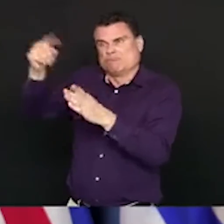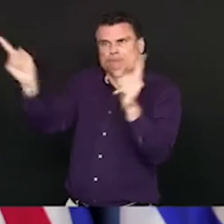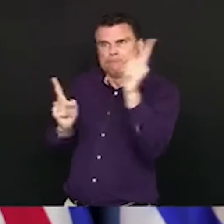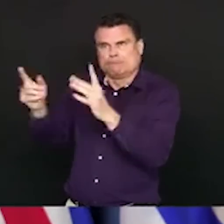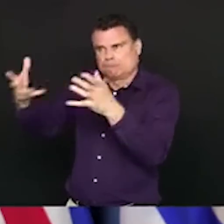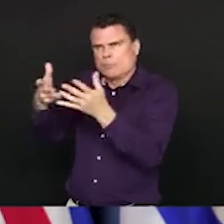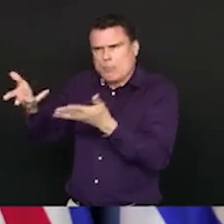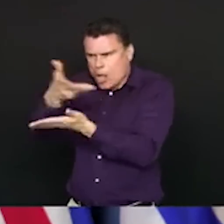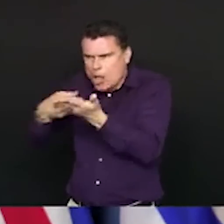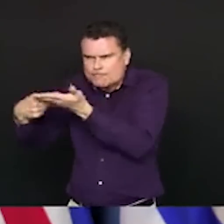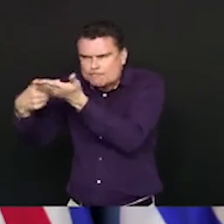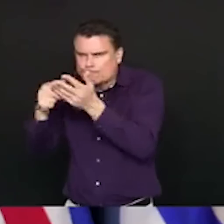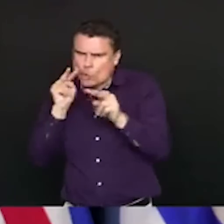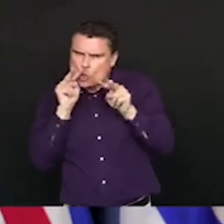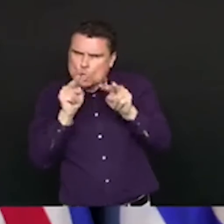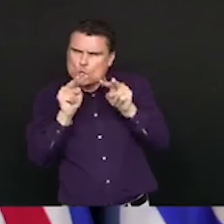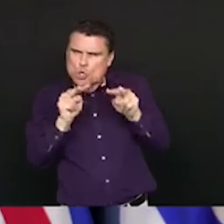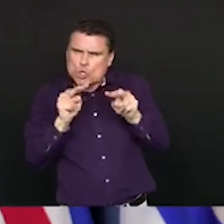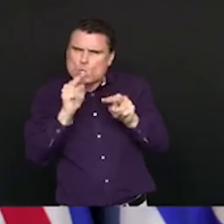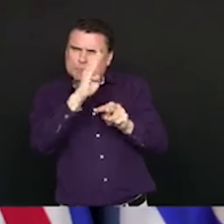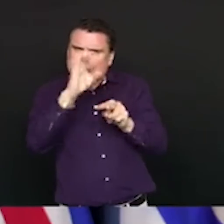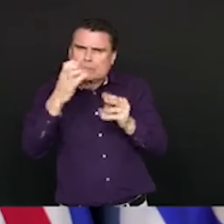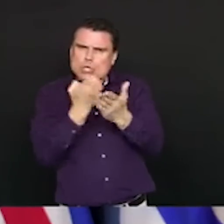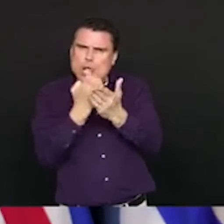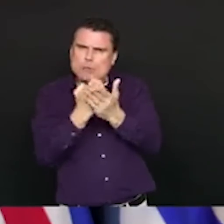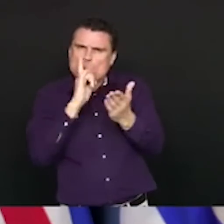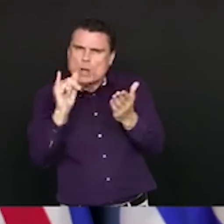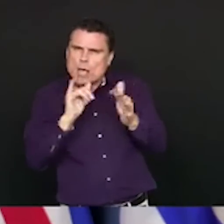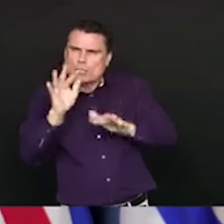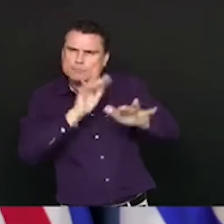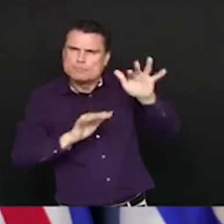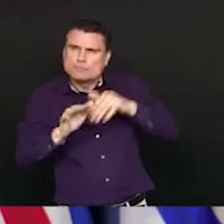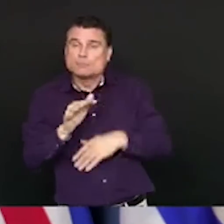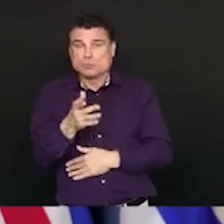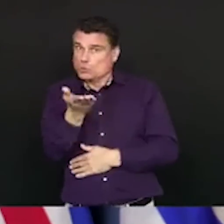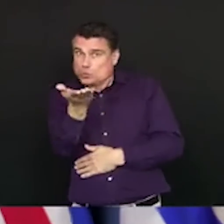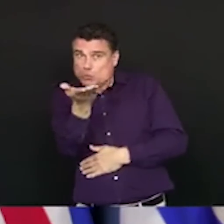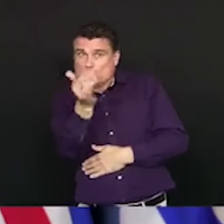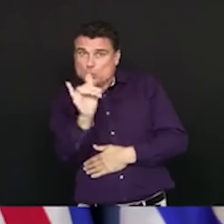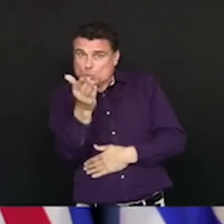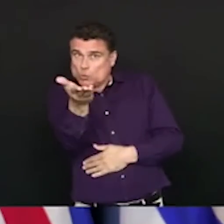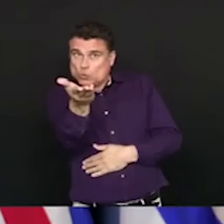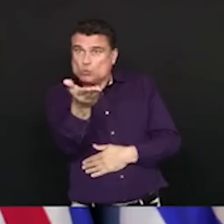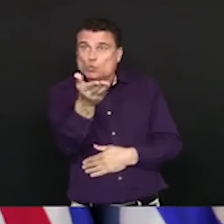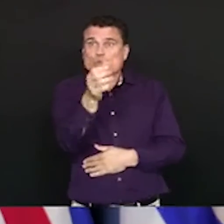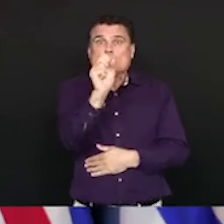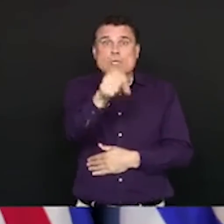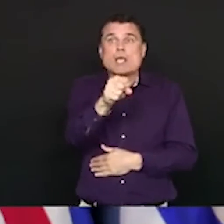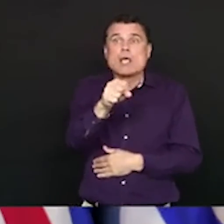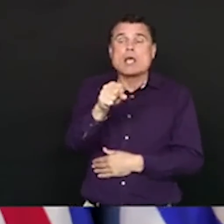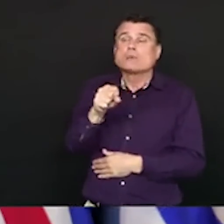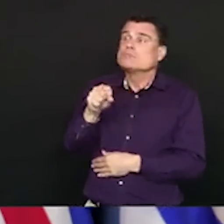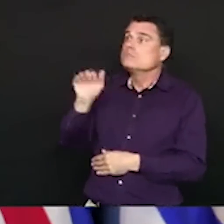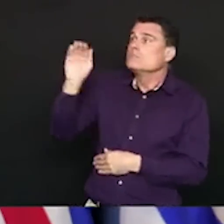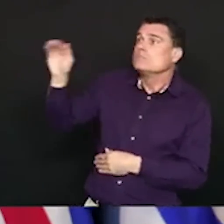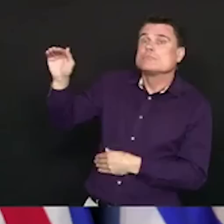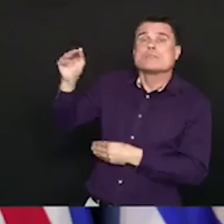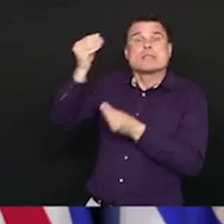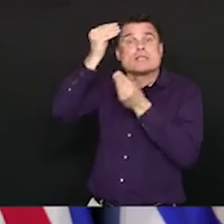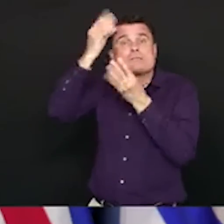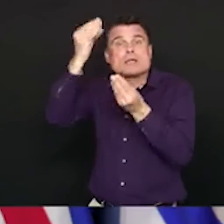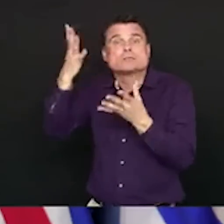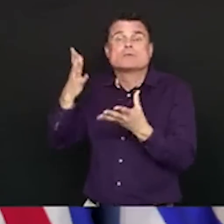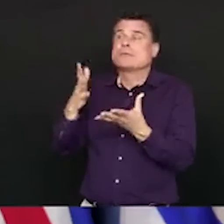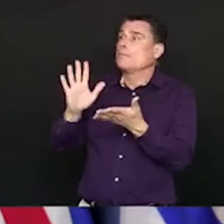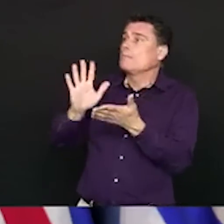those public documents. I have access to finance, running those numbers, putting up against the models that we have here in British Columbia.